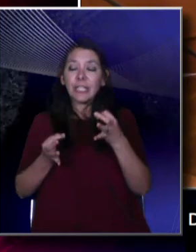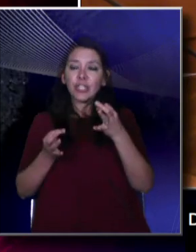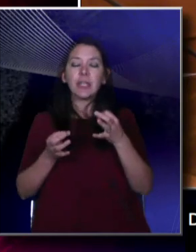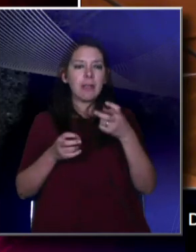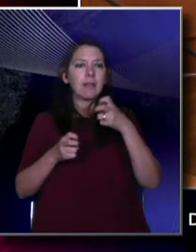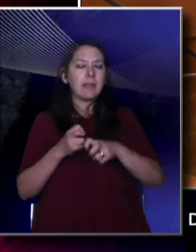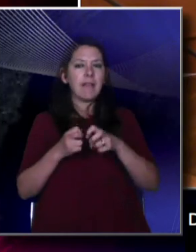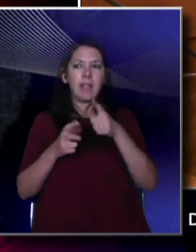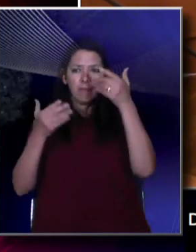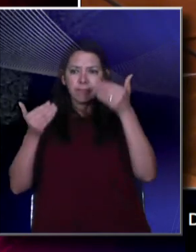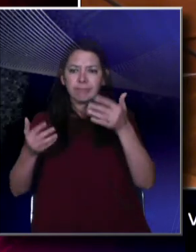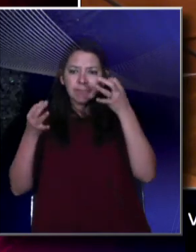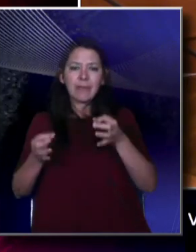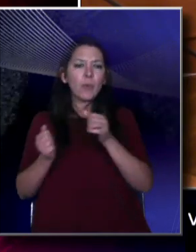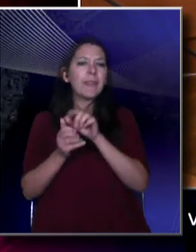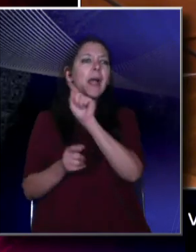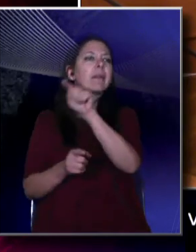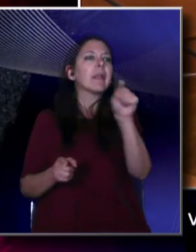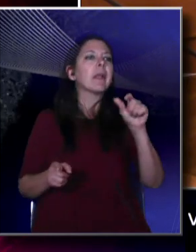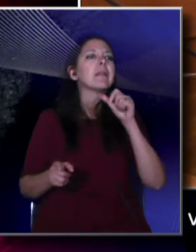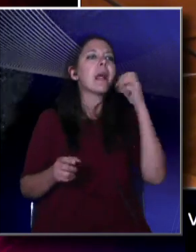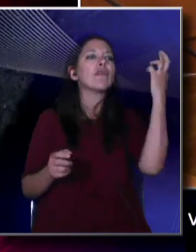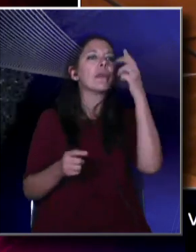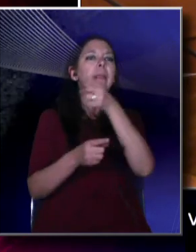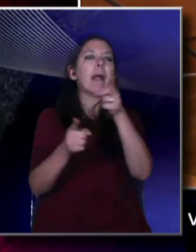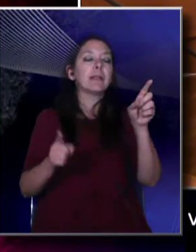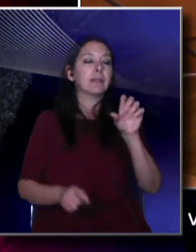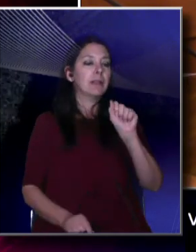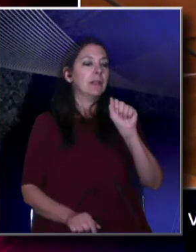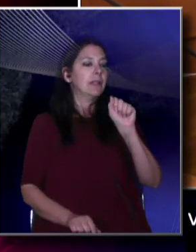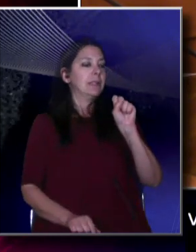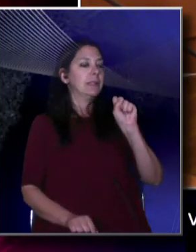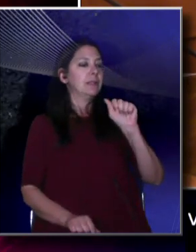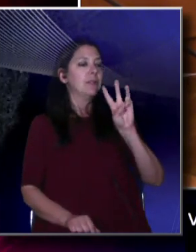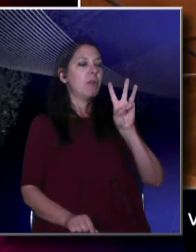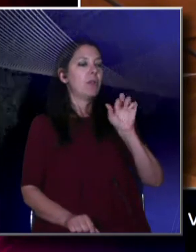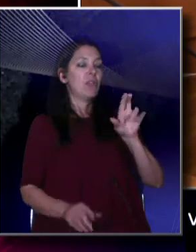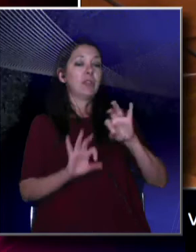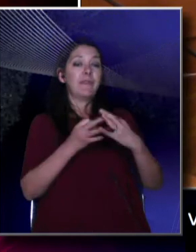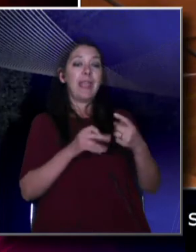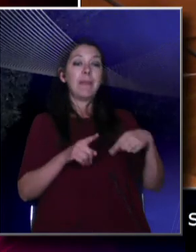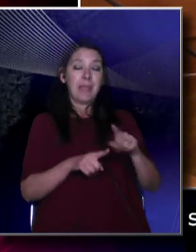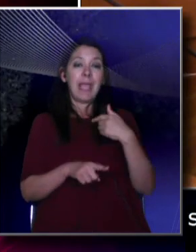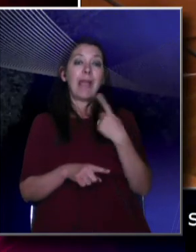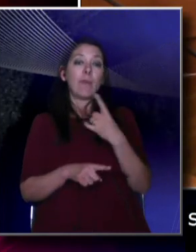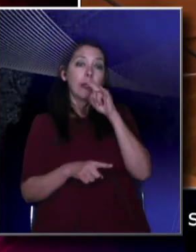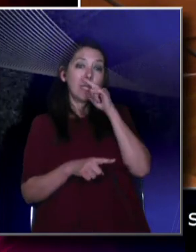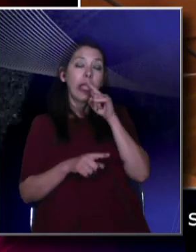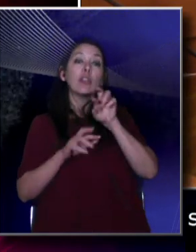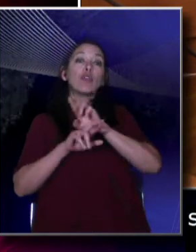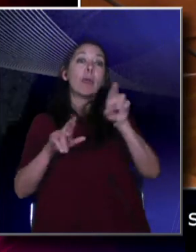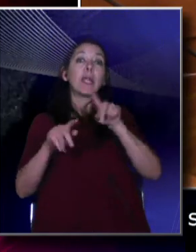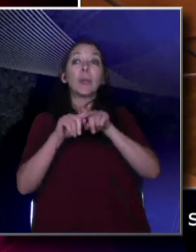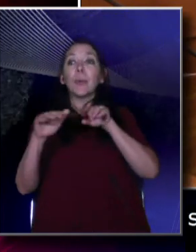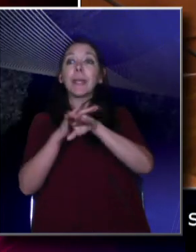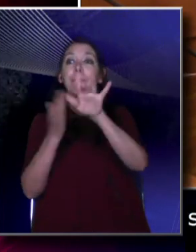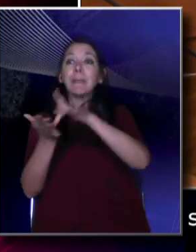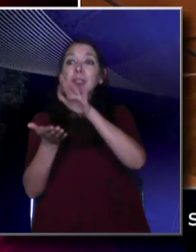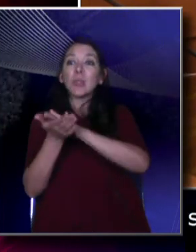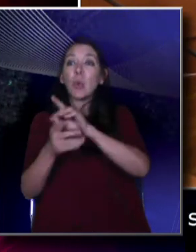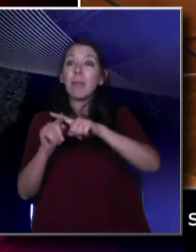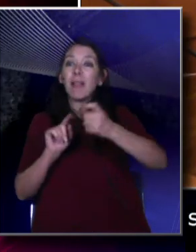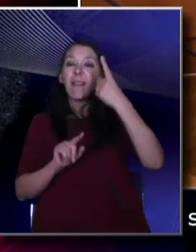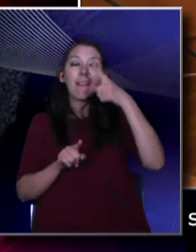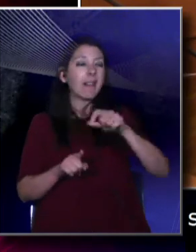services without them knowing it. In the case of Sawyer's family, they have a child entering middle school far less prepared than his peers living in